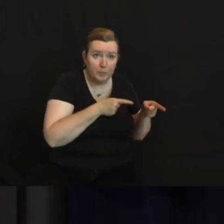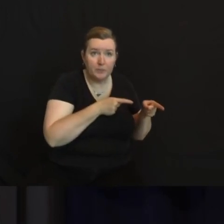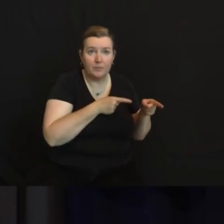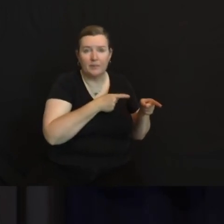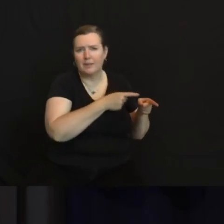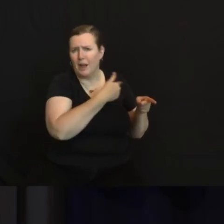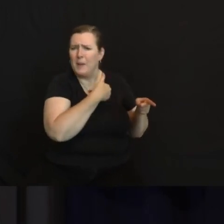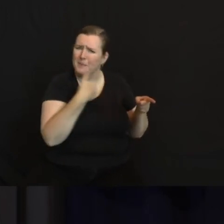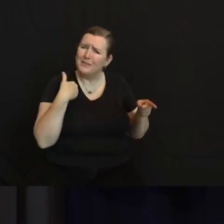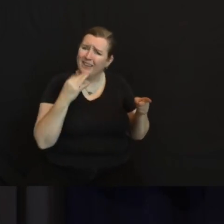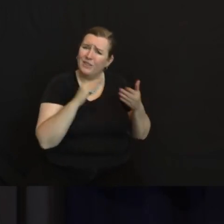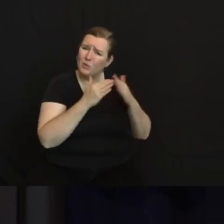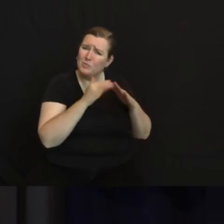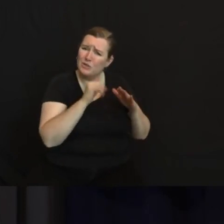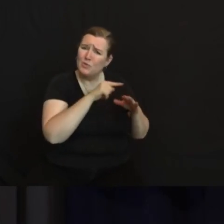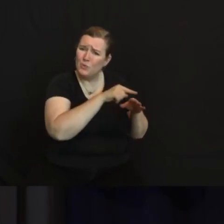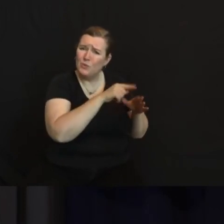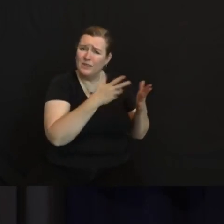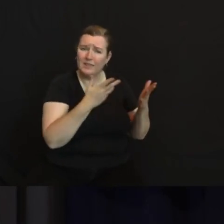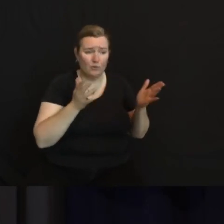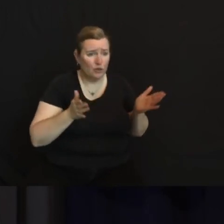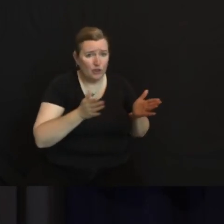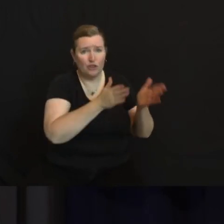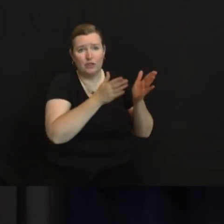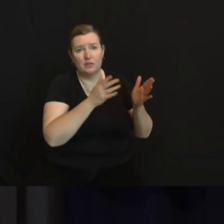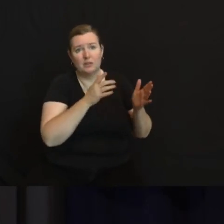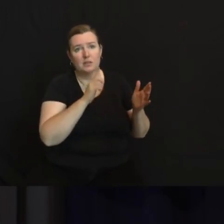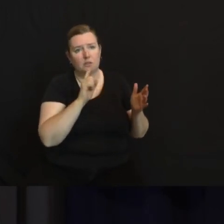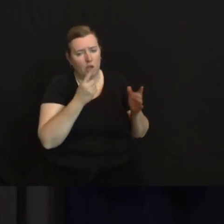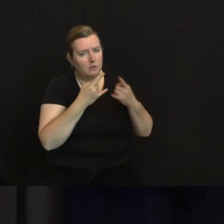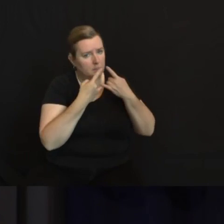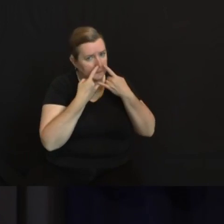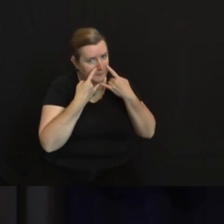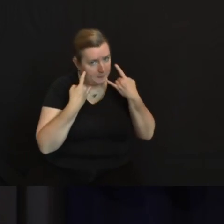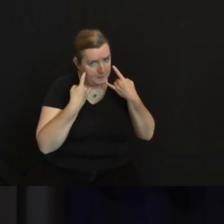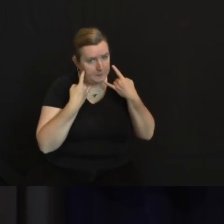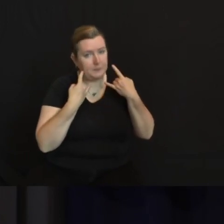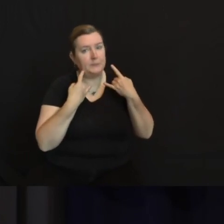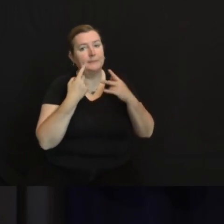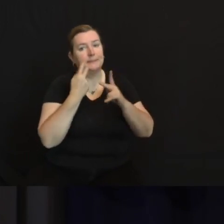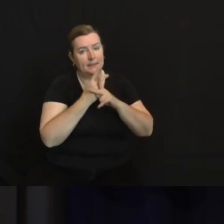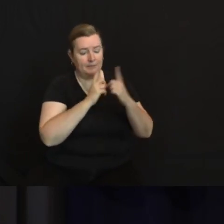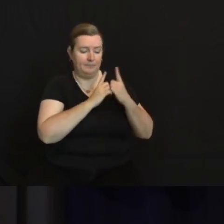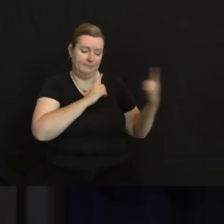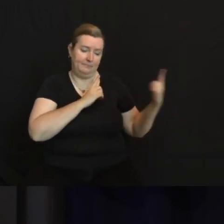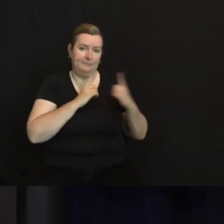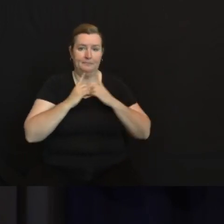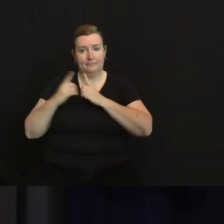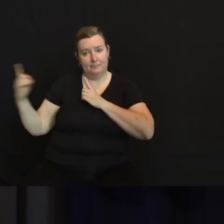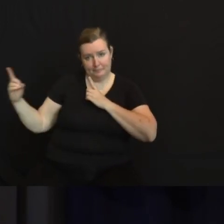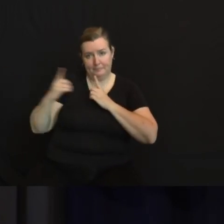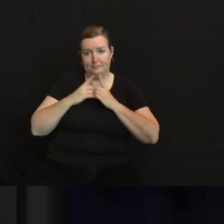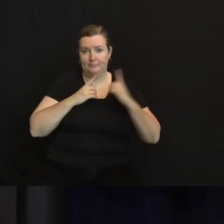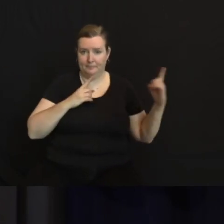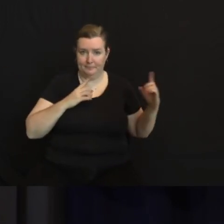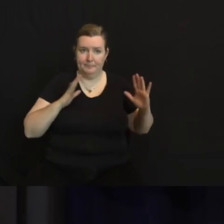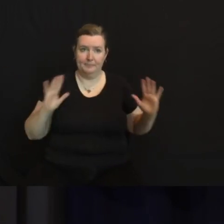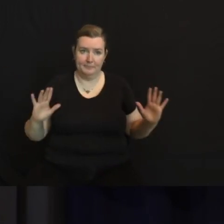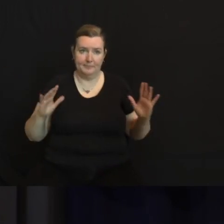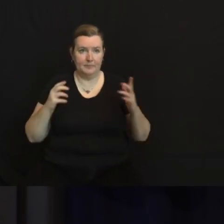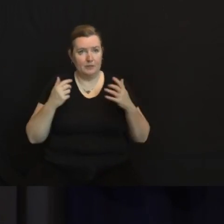just urging, as we do for everyone, mask up, socially distance, stay outdoors as much as possible,